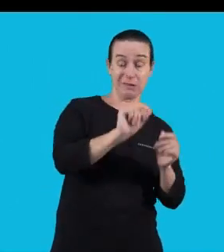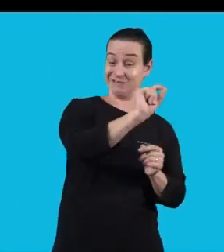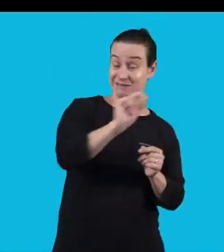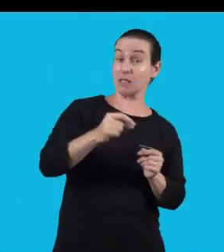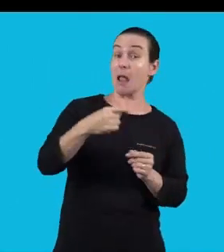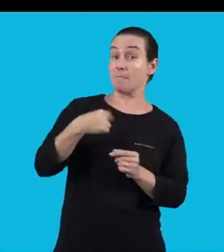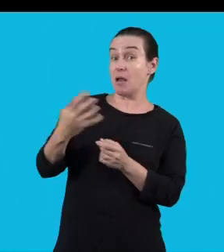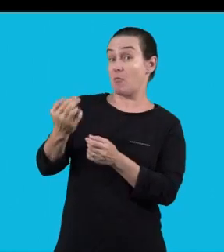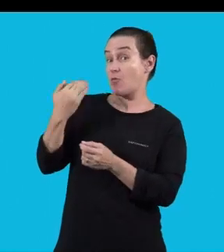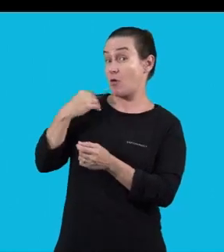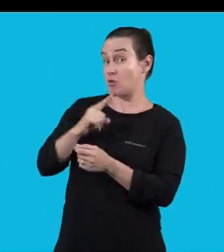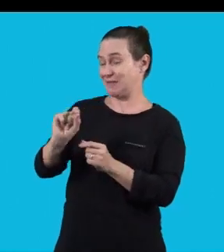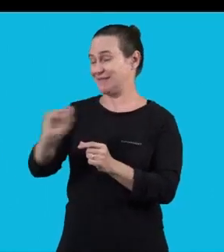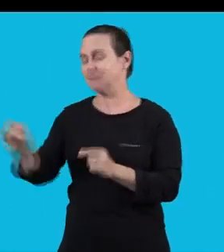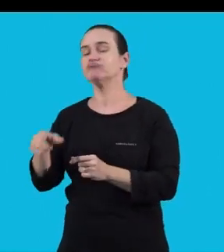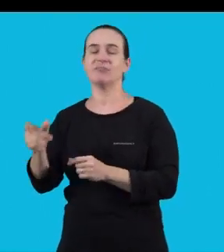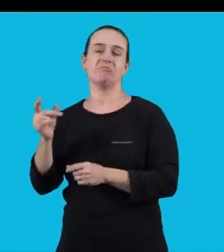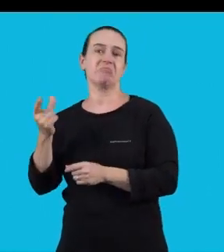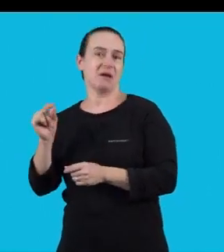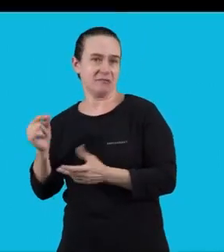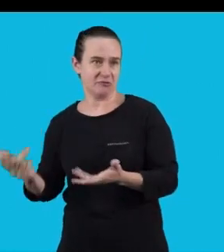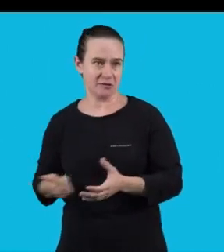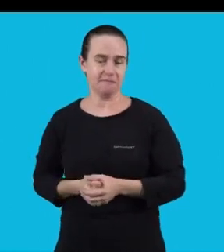last week, was fascinating.